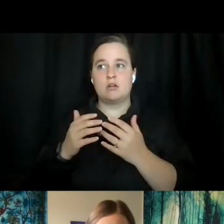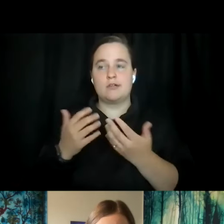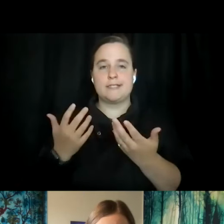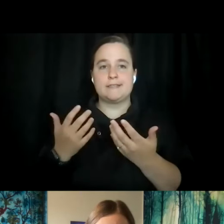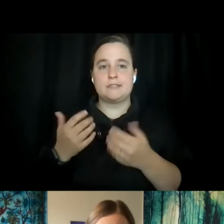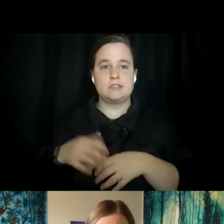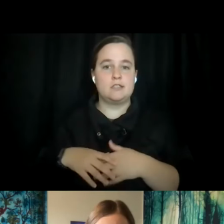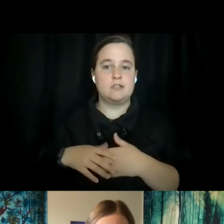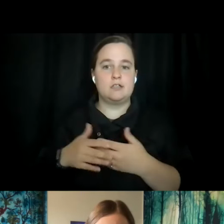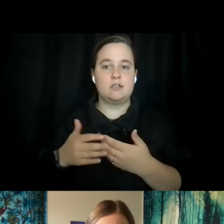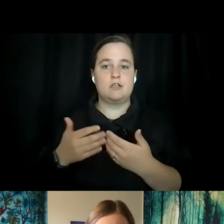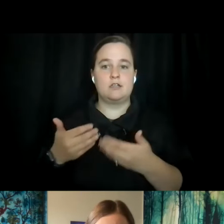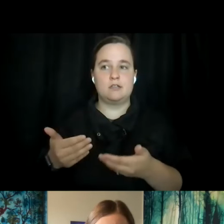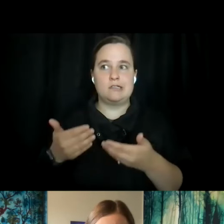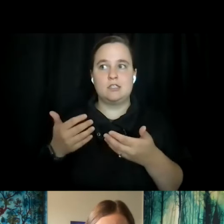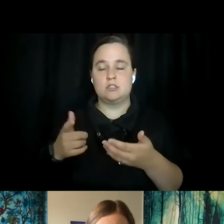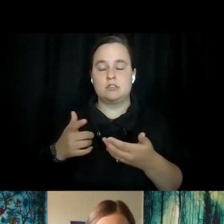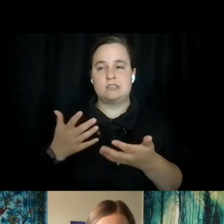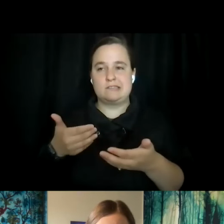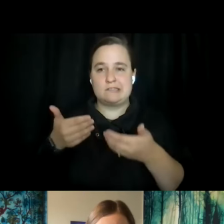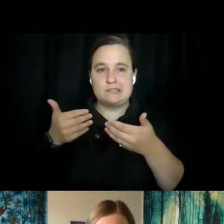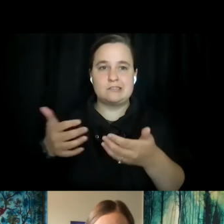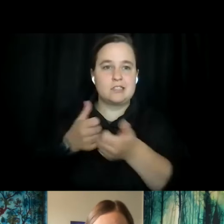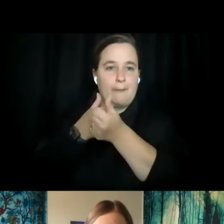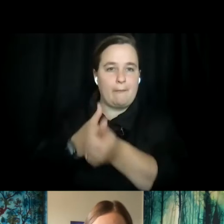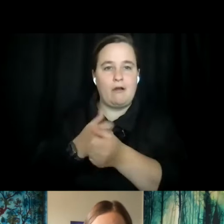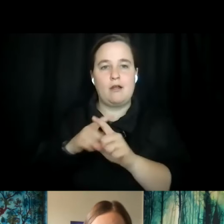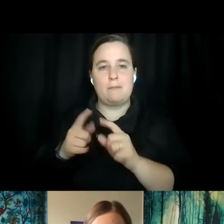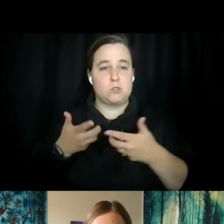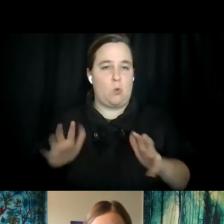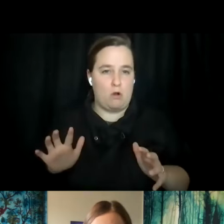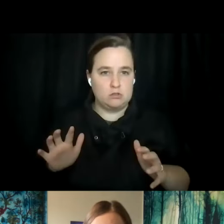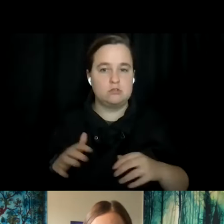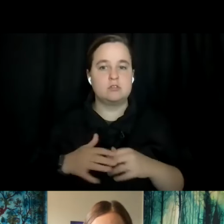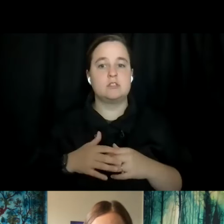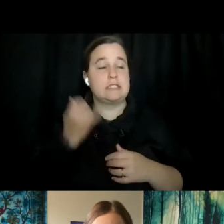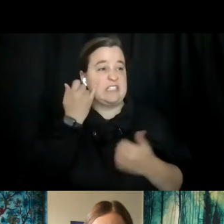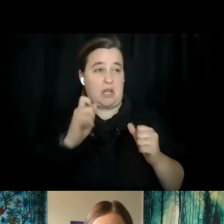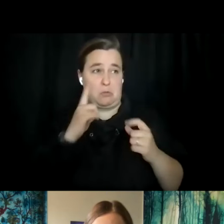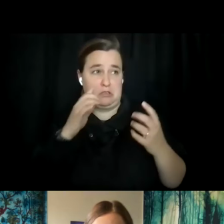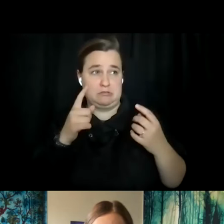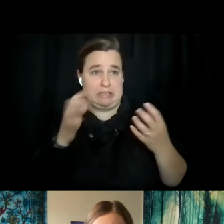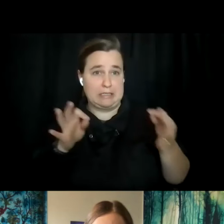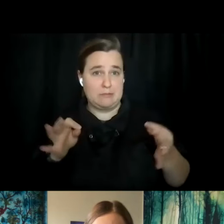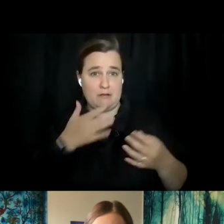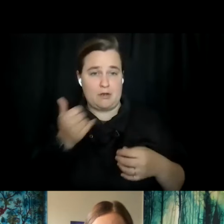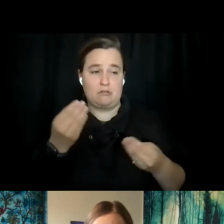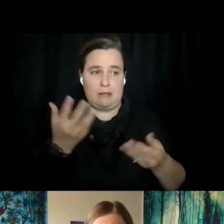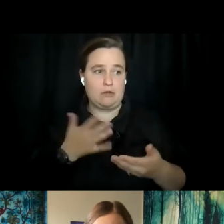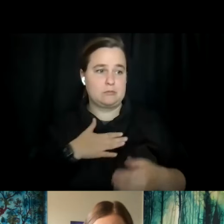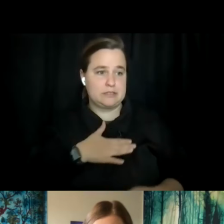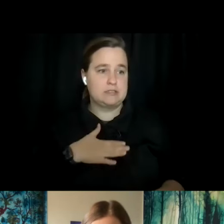going into it, but not wanting to in that sense. And if anyone can explain it better, please do, because I'm